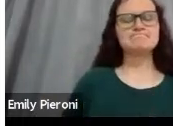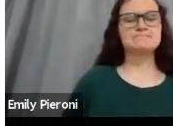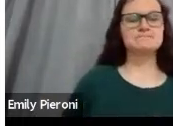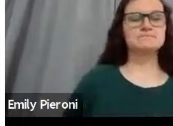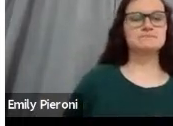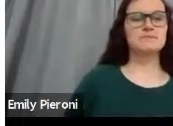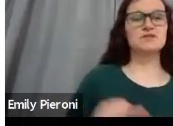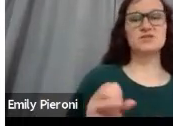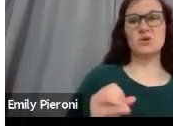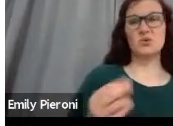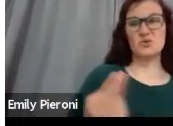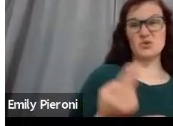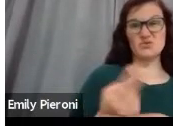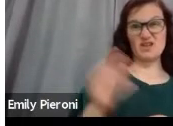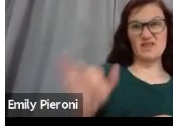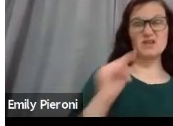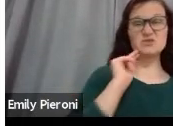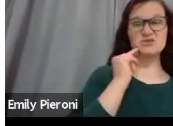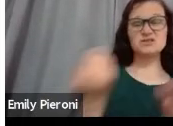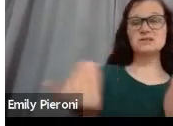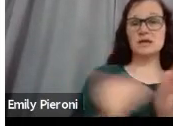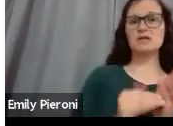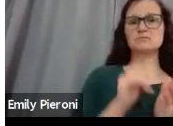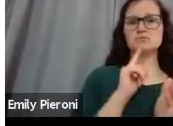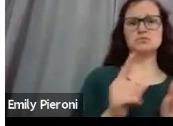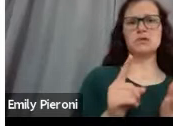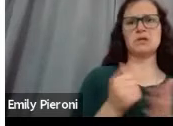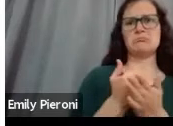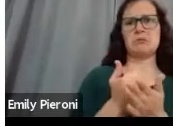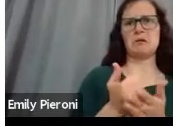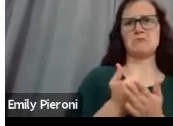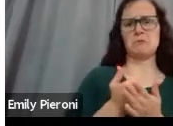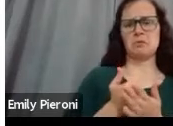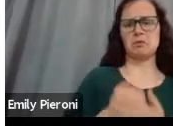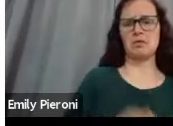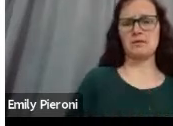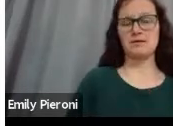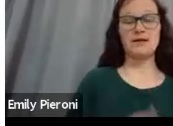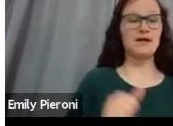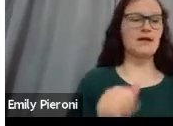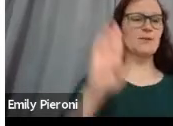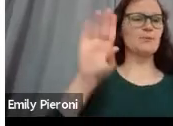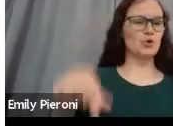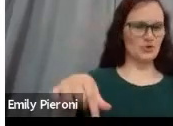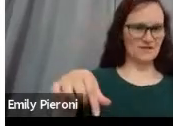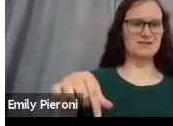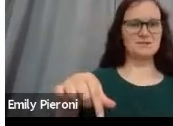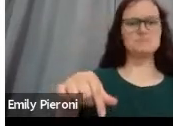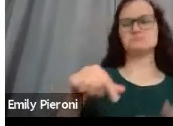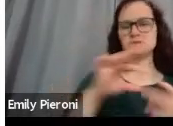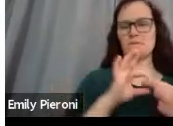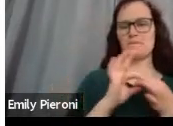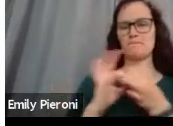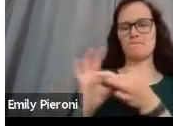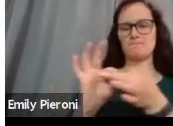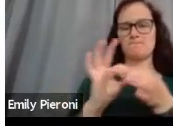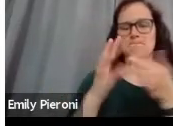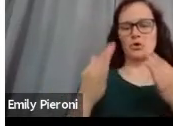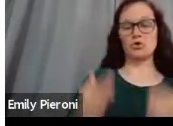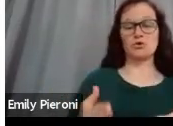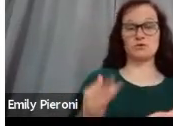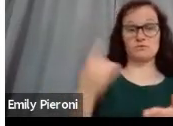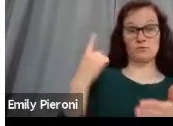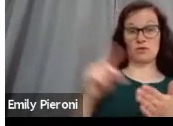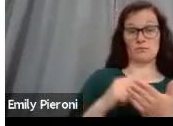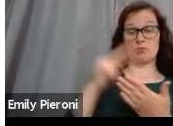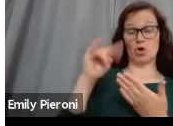potentially used for crop production. And Albuquerque, I've got to point them out as a partner early in this project.